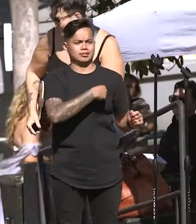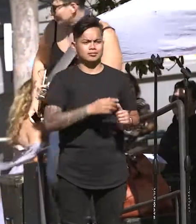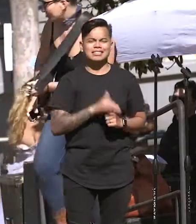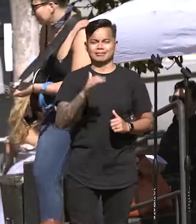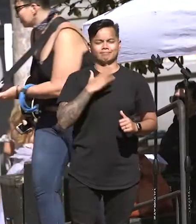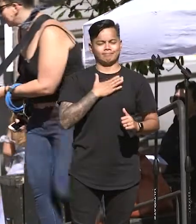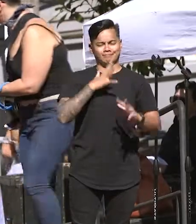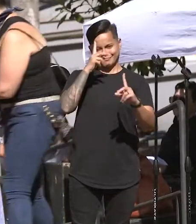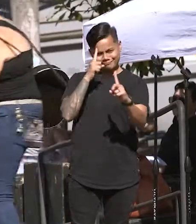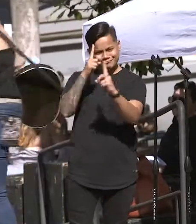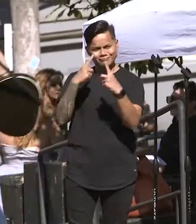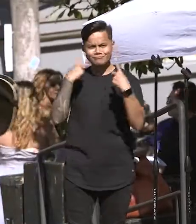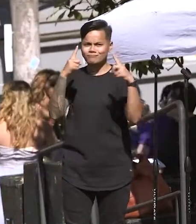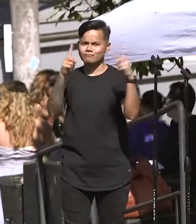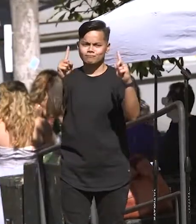goal.